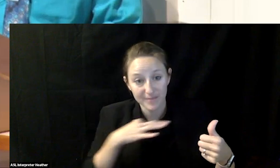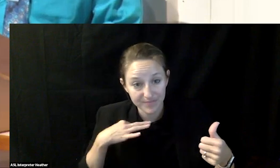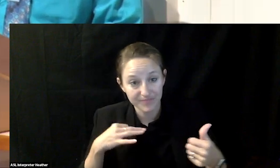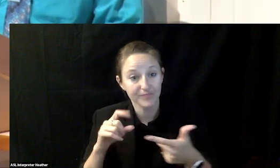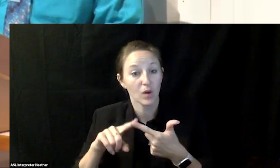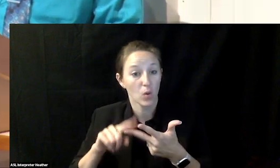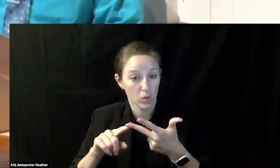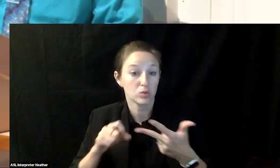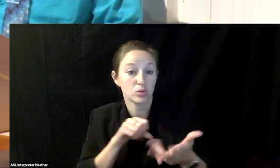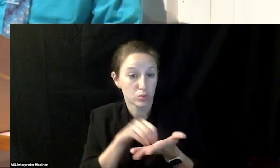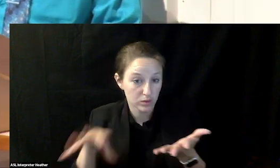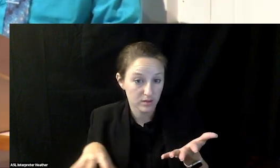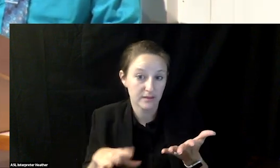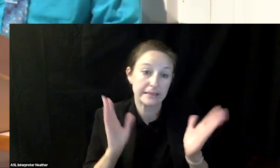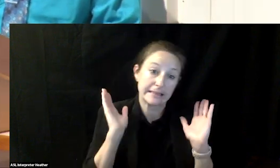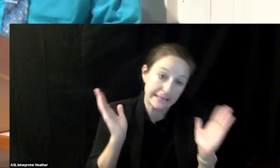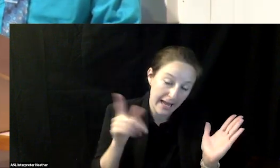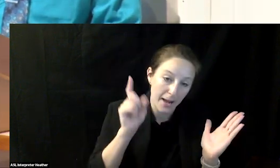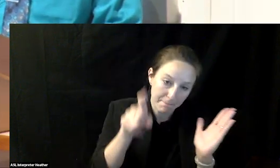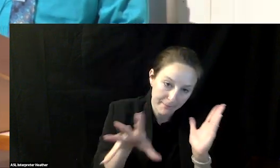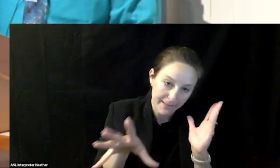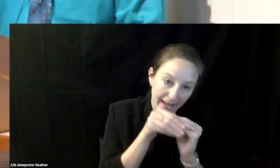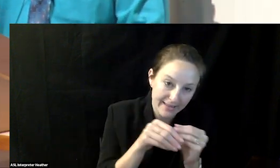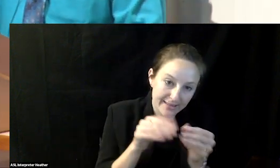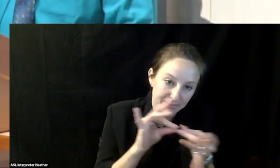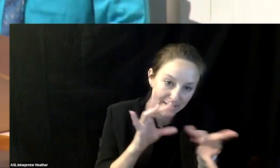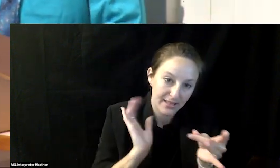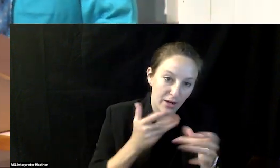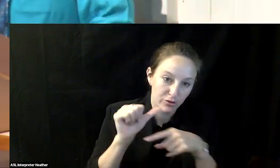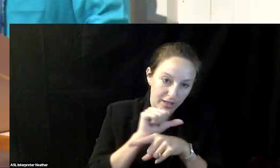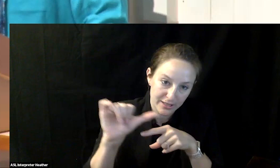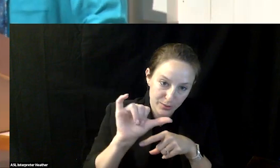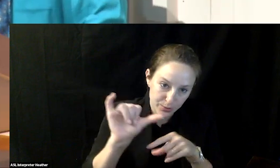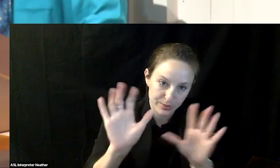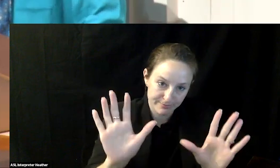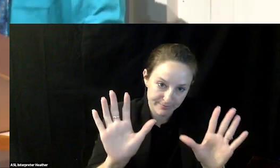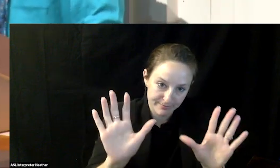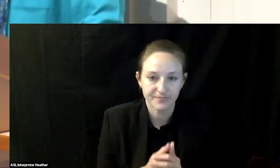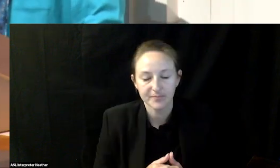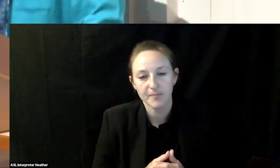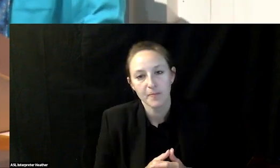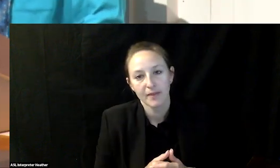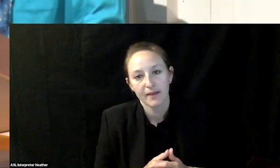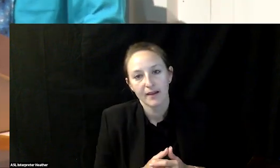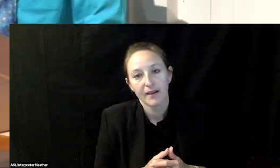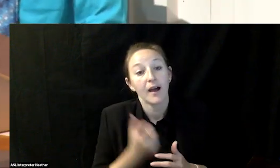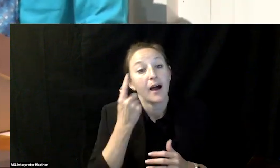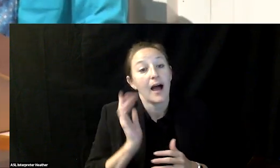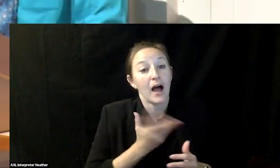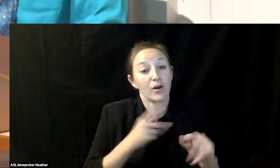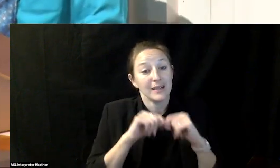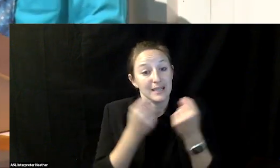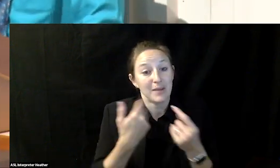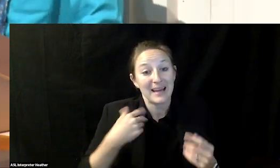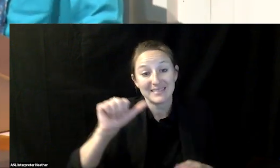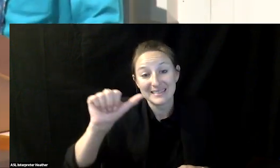if I didn't mention our training. So our team has 10 standard trainings that we offer